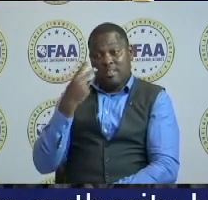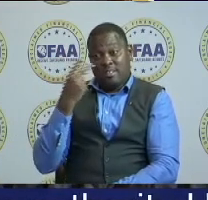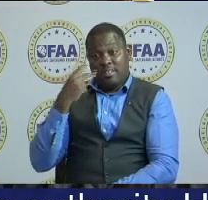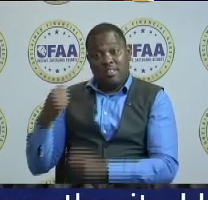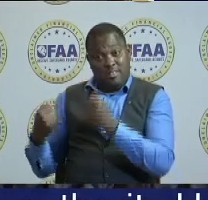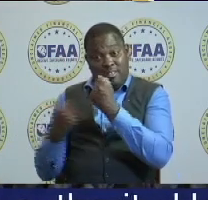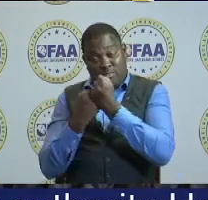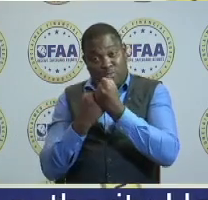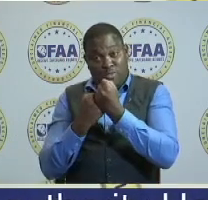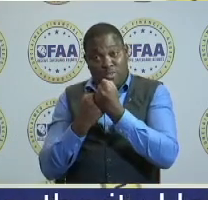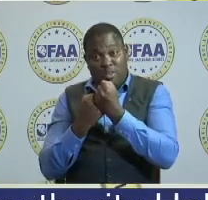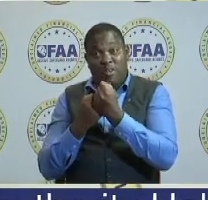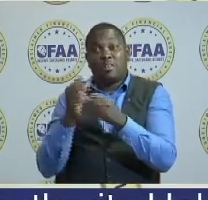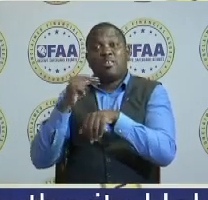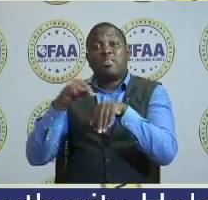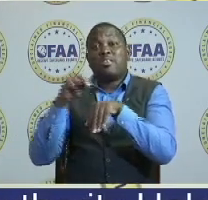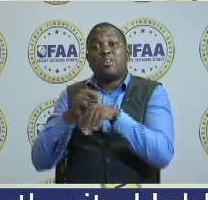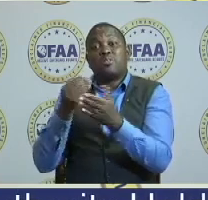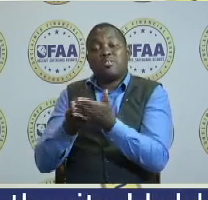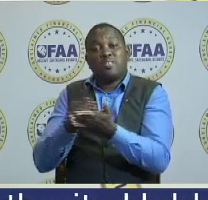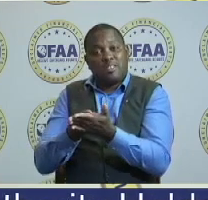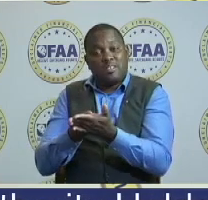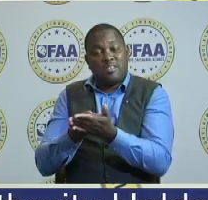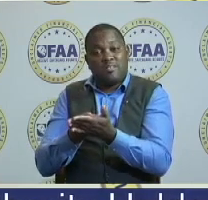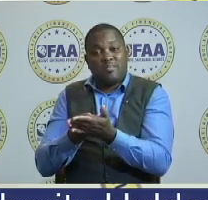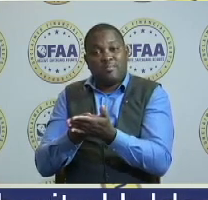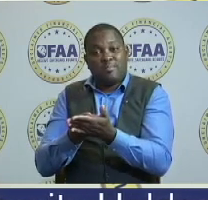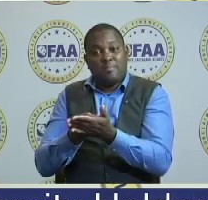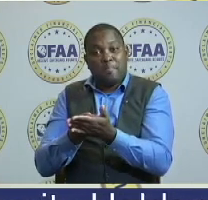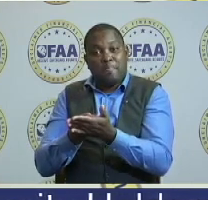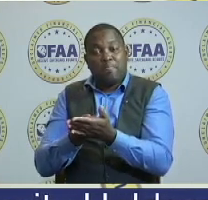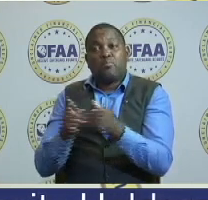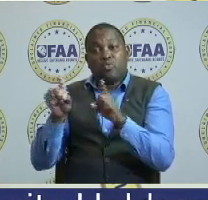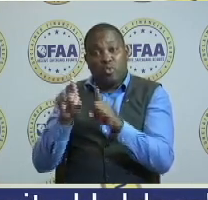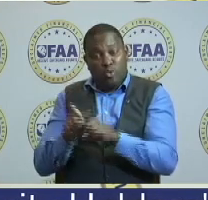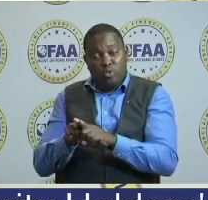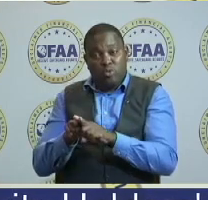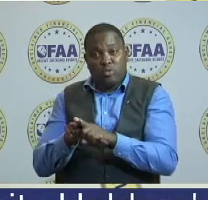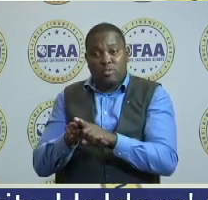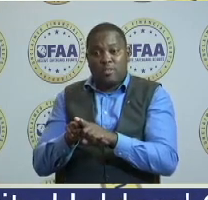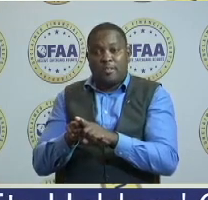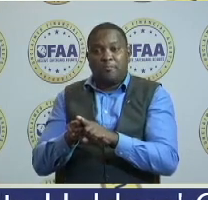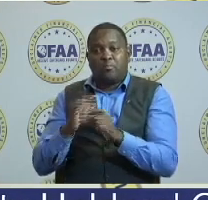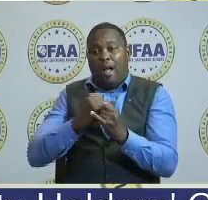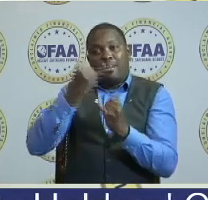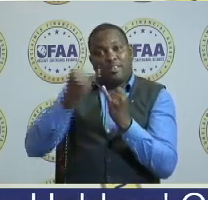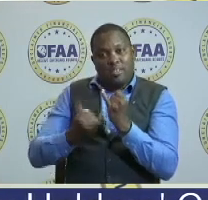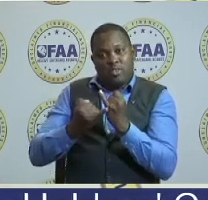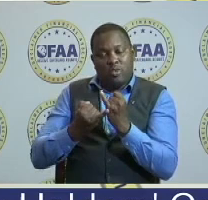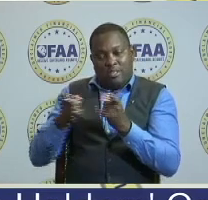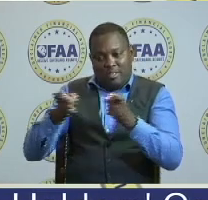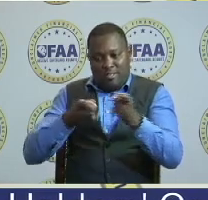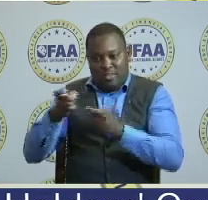the National Treasury, including the regulatory authority, the insurance regulatory